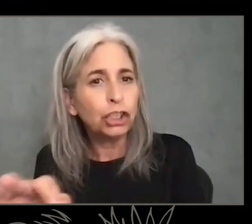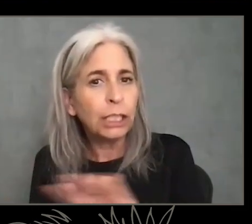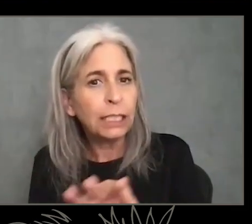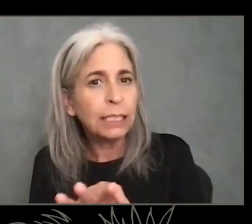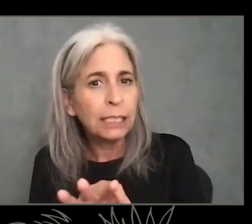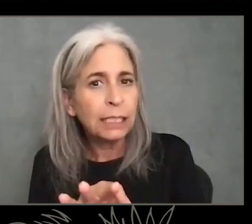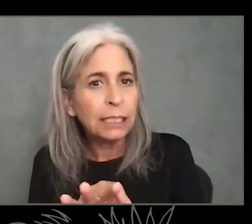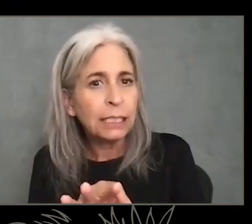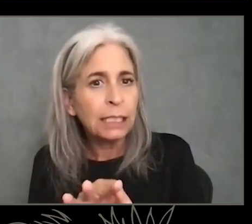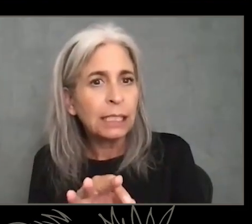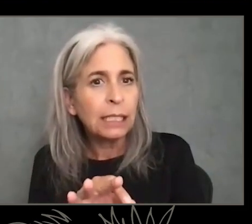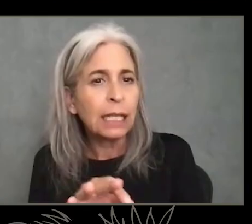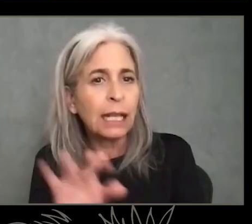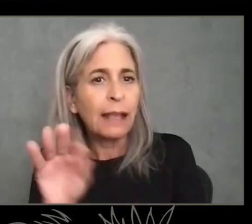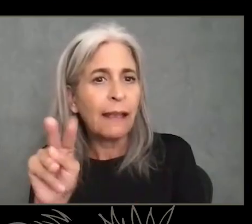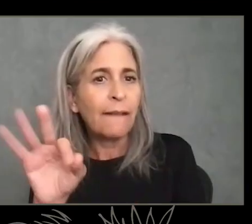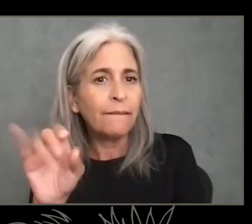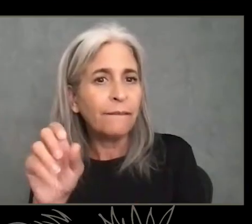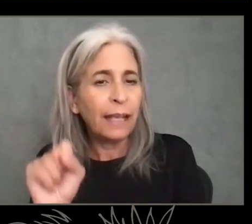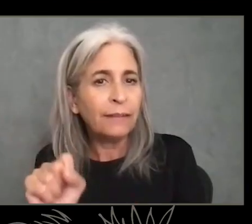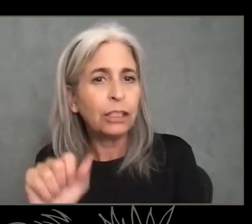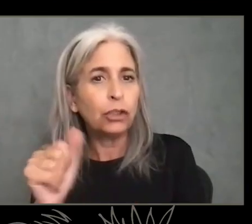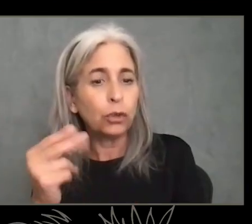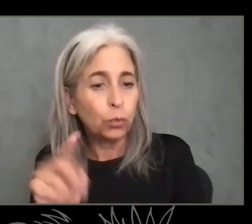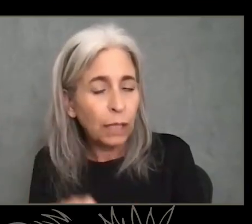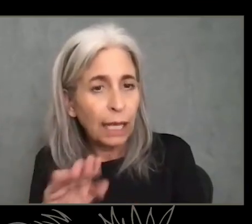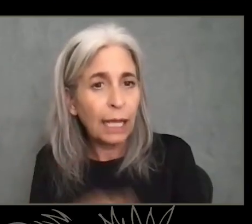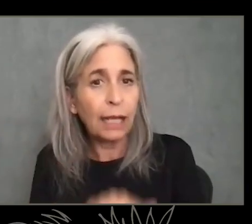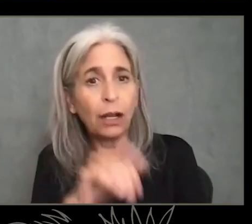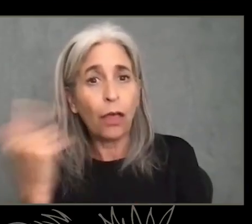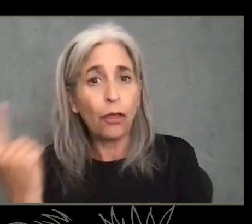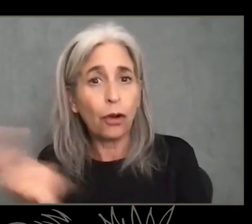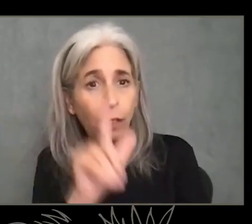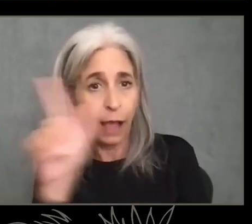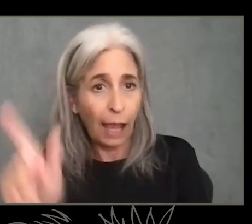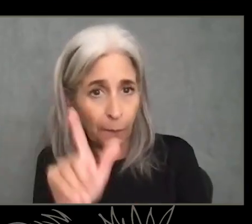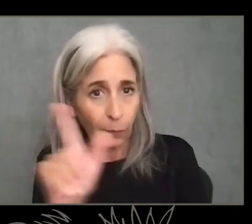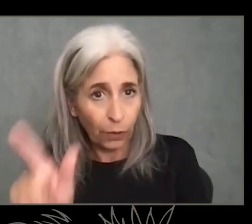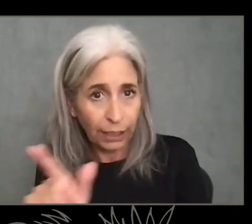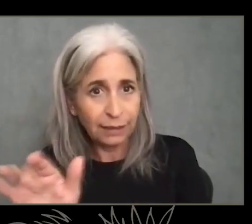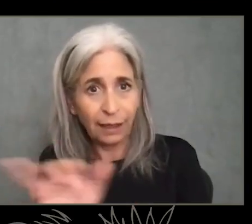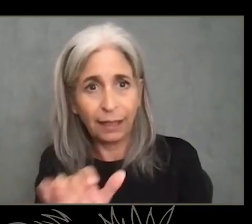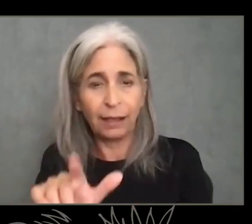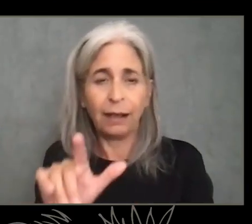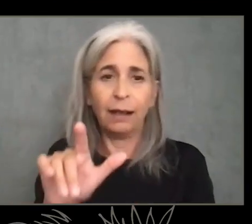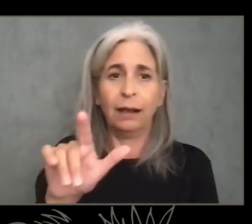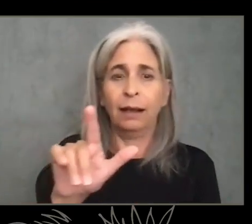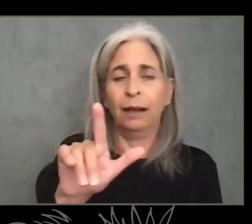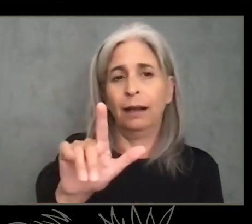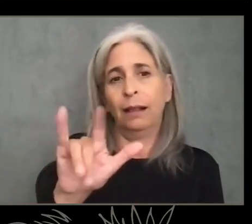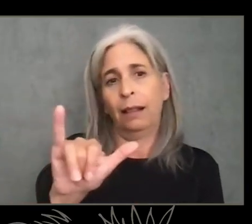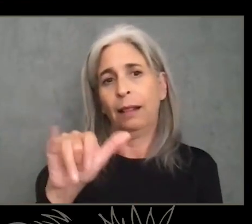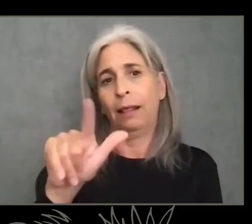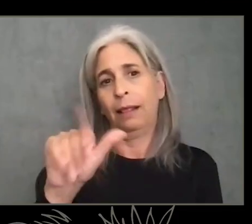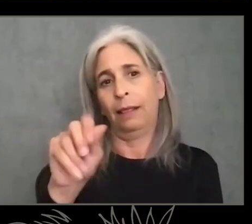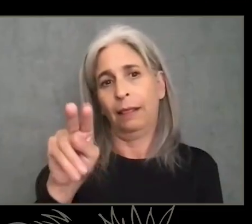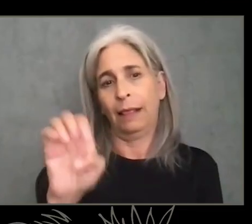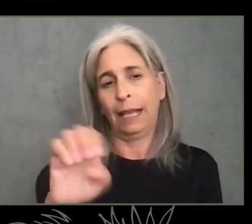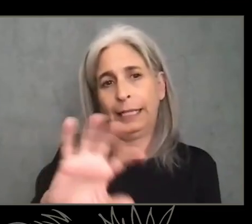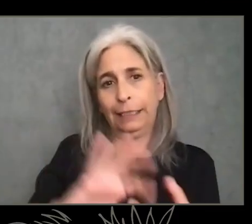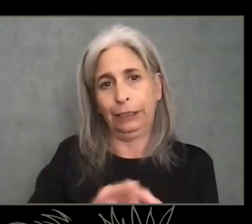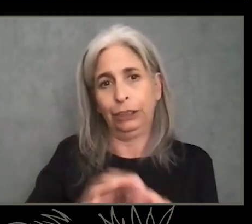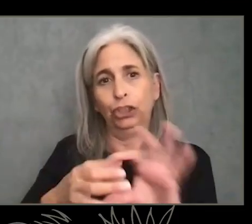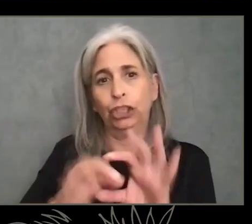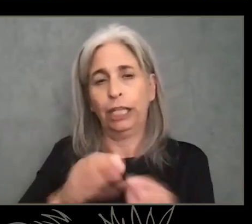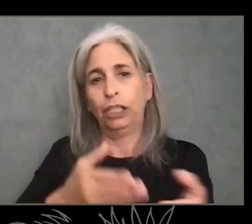things. But you could rely on other libraries like LangChain, this one provides a more clean way to make